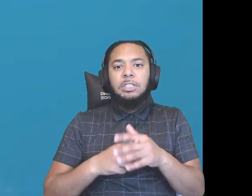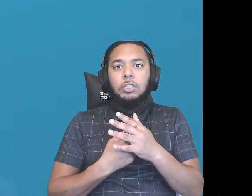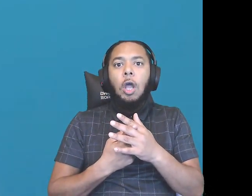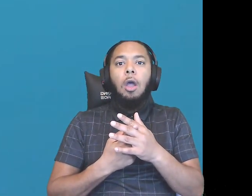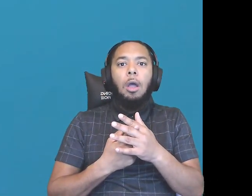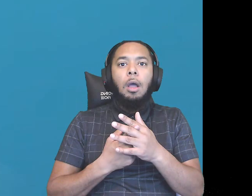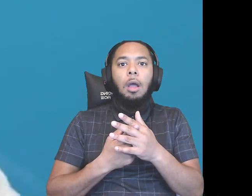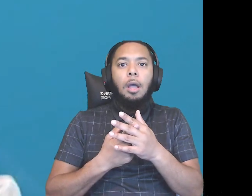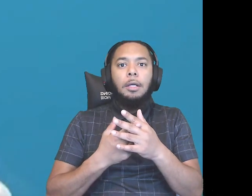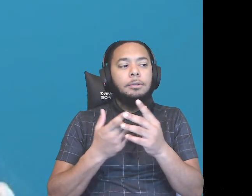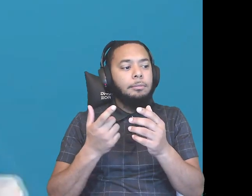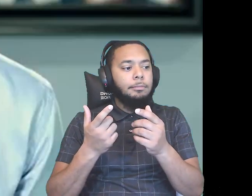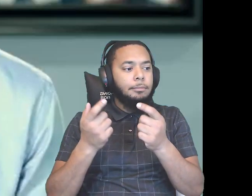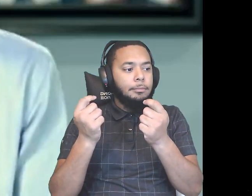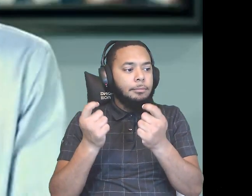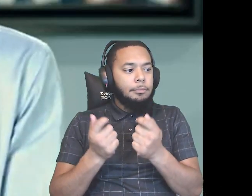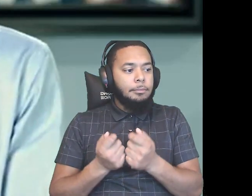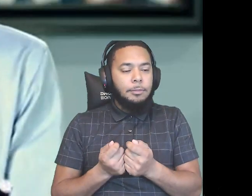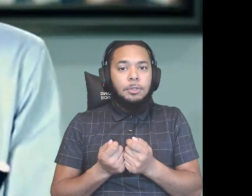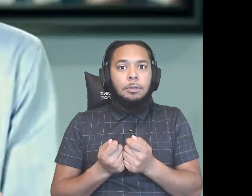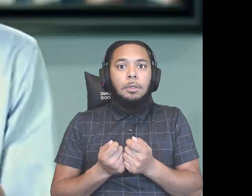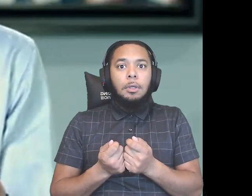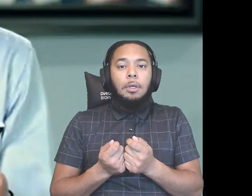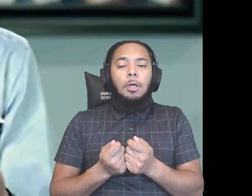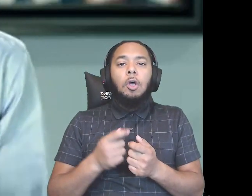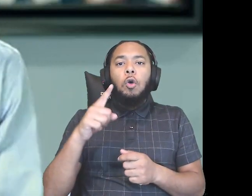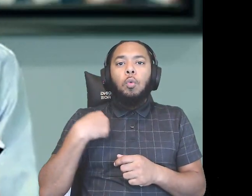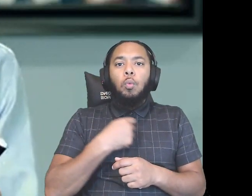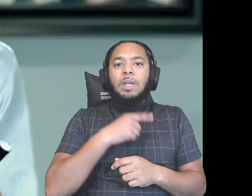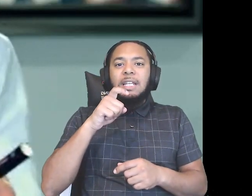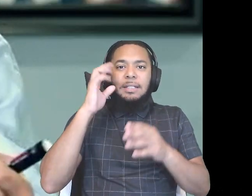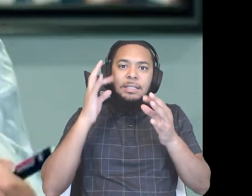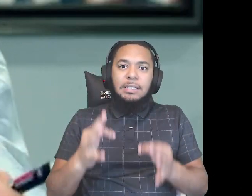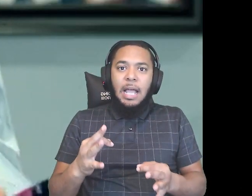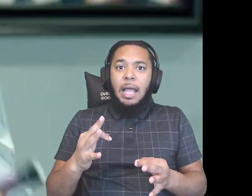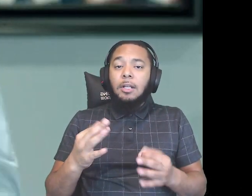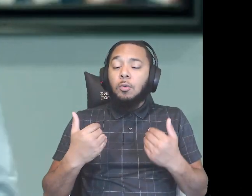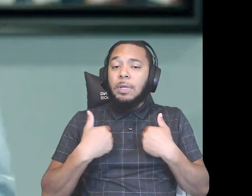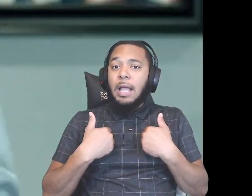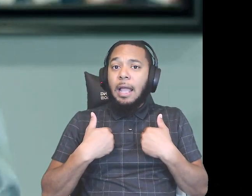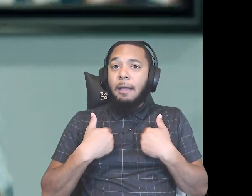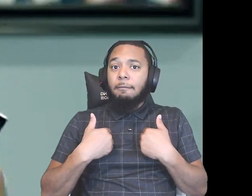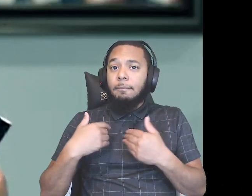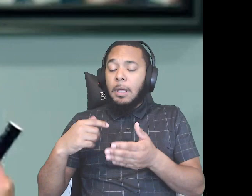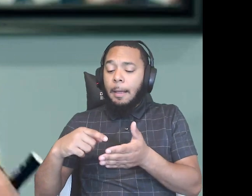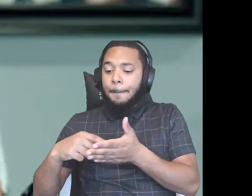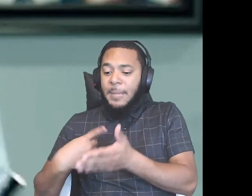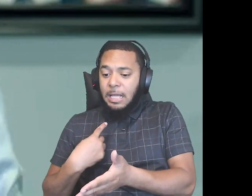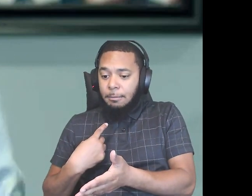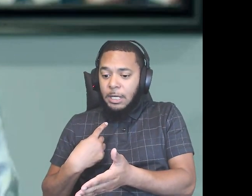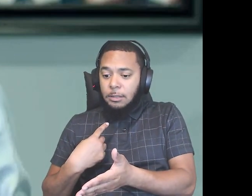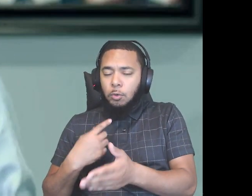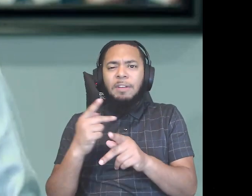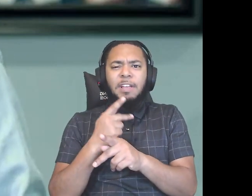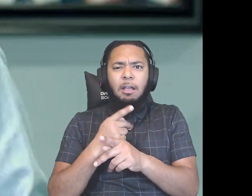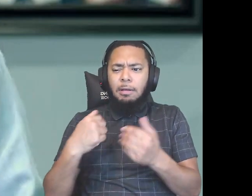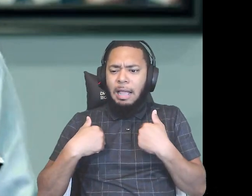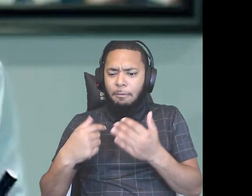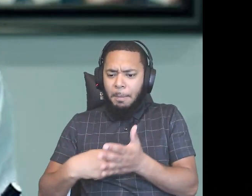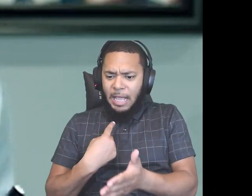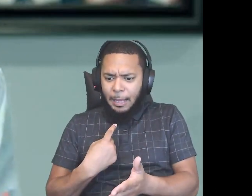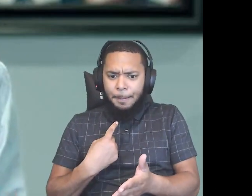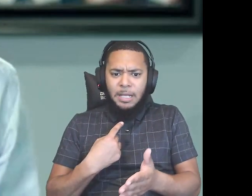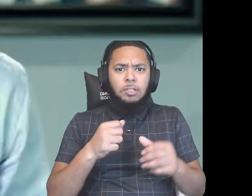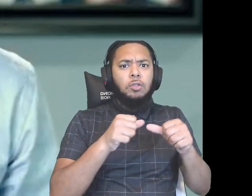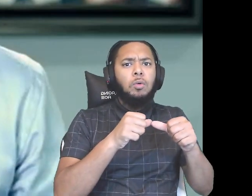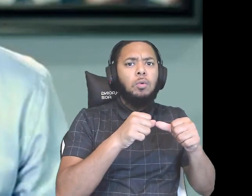reconciling to get our ending balance is determine whether we have payments or receipts. Are we like receiving money? Or